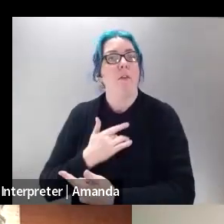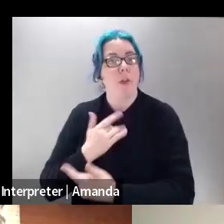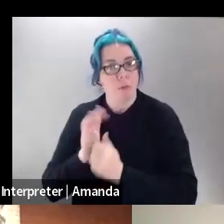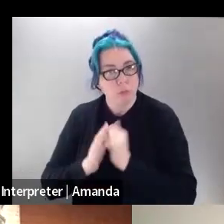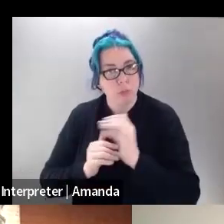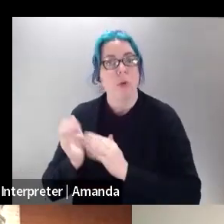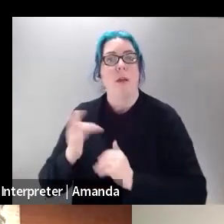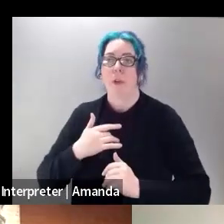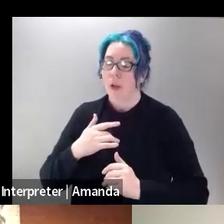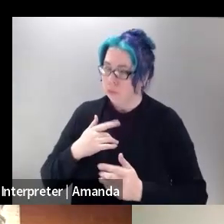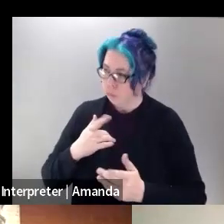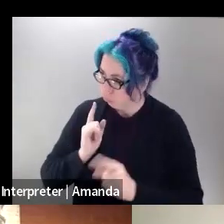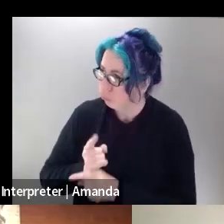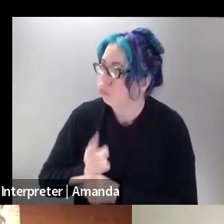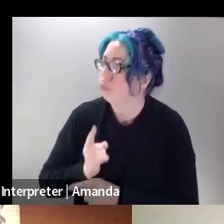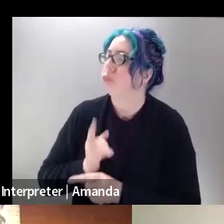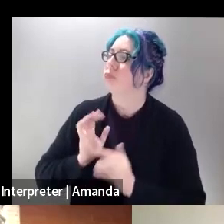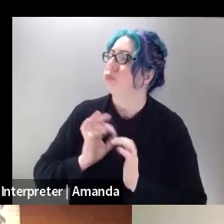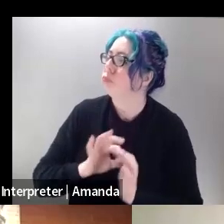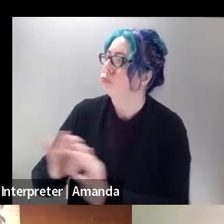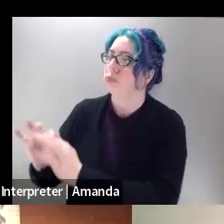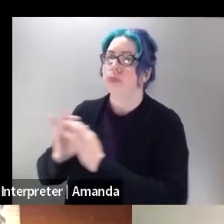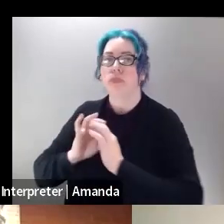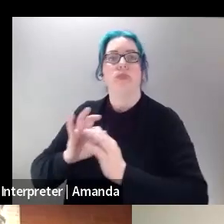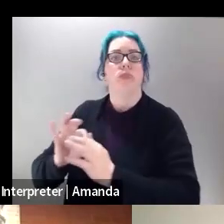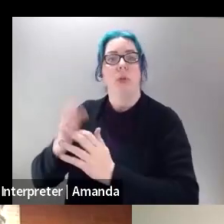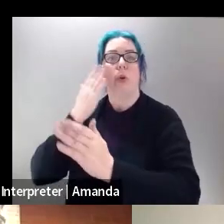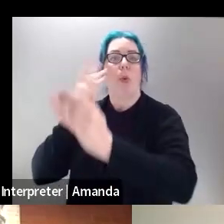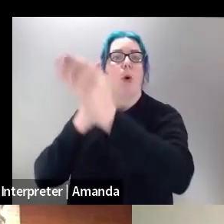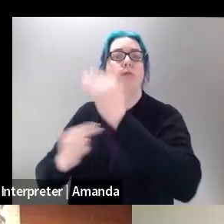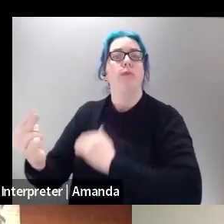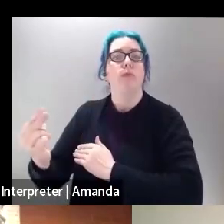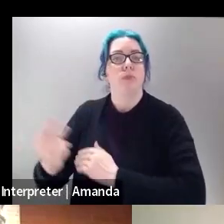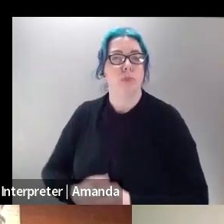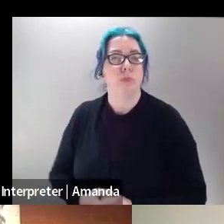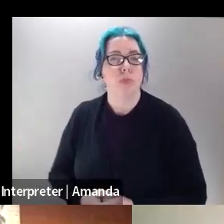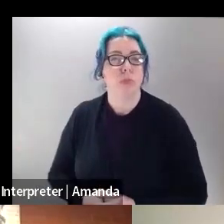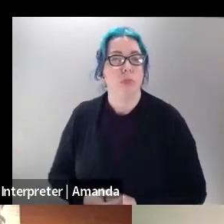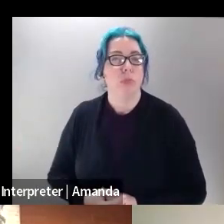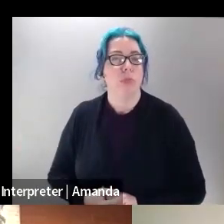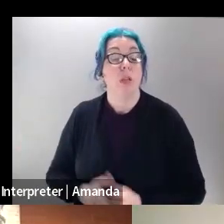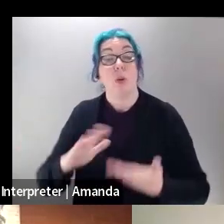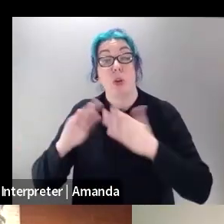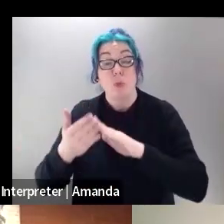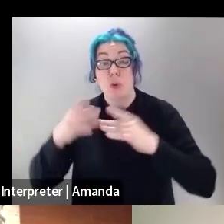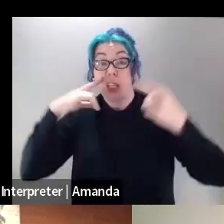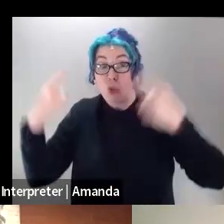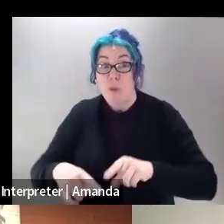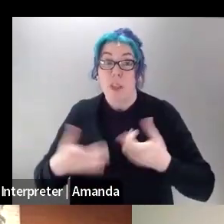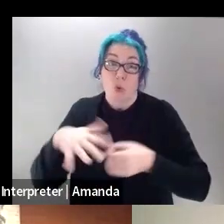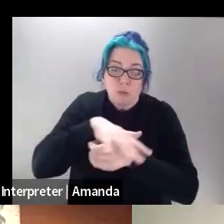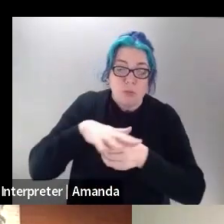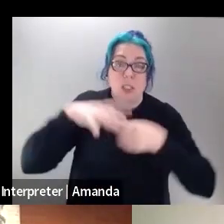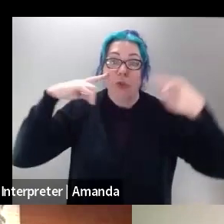structure, we're trying to make it more possible to achieve our shared dream of an open,